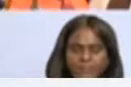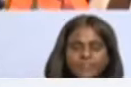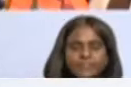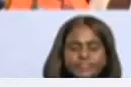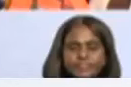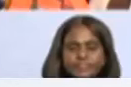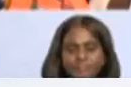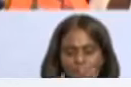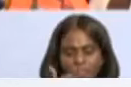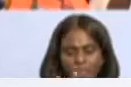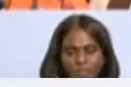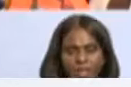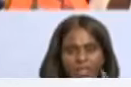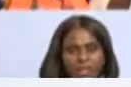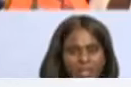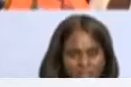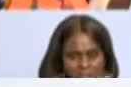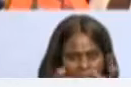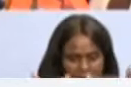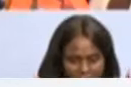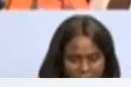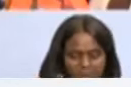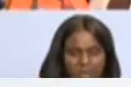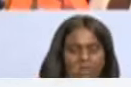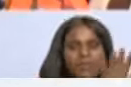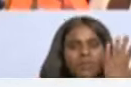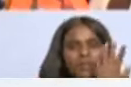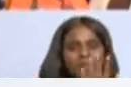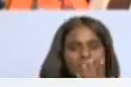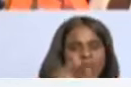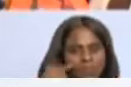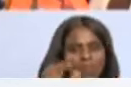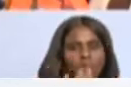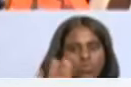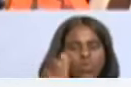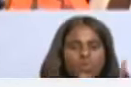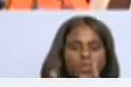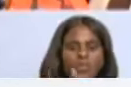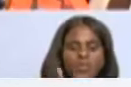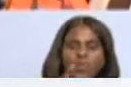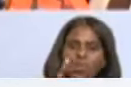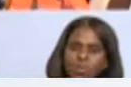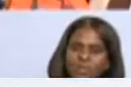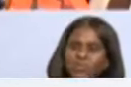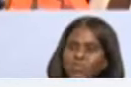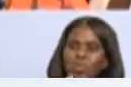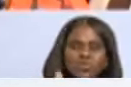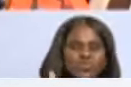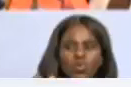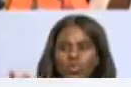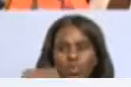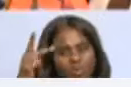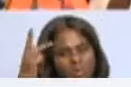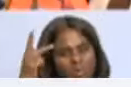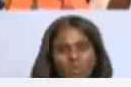to deliver on the development for their people, irrespective of which party they come from.